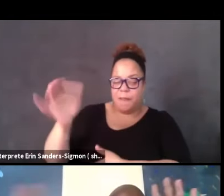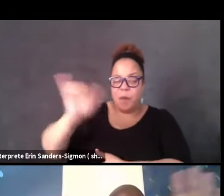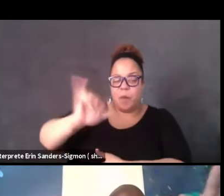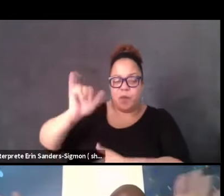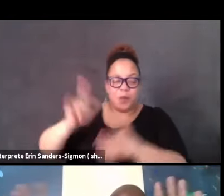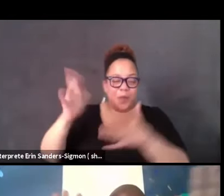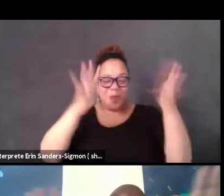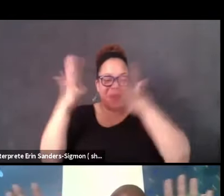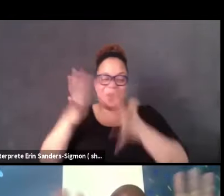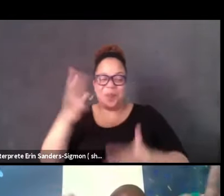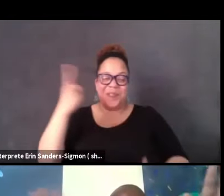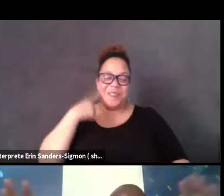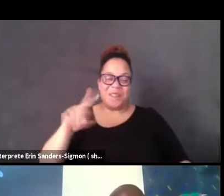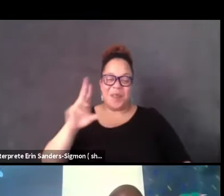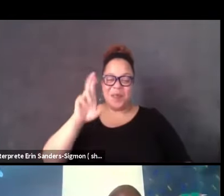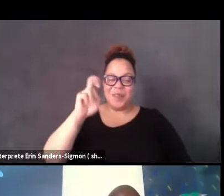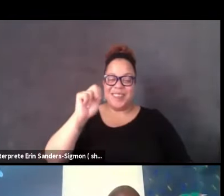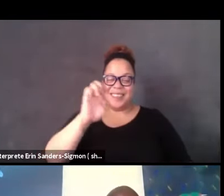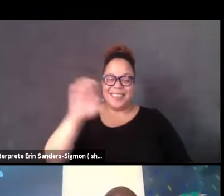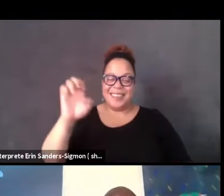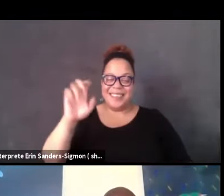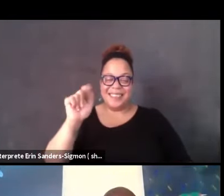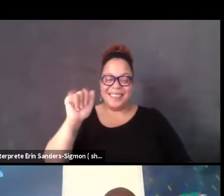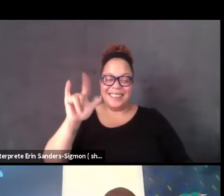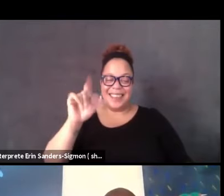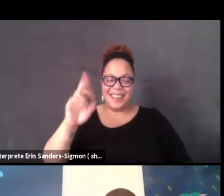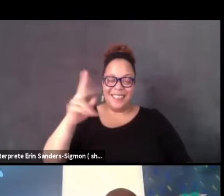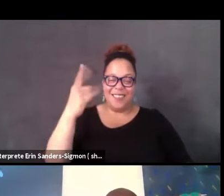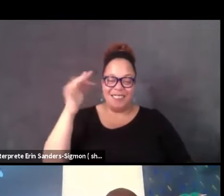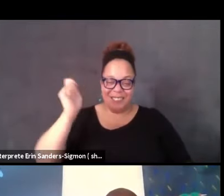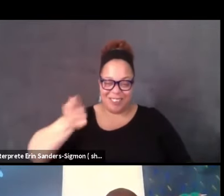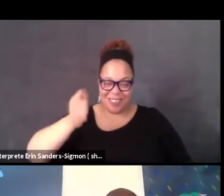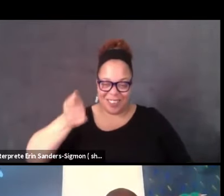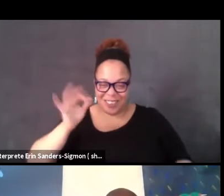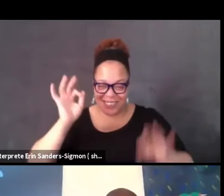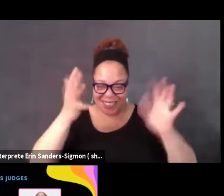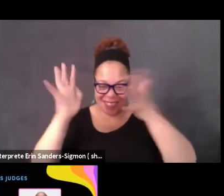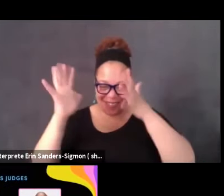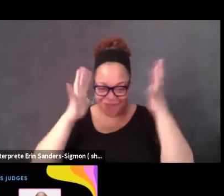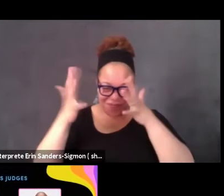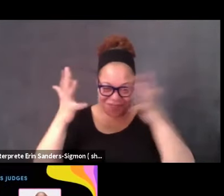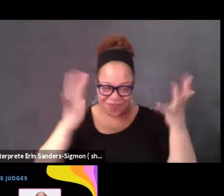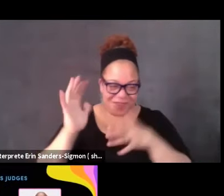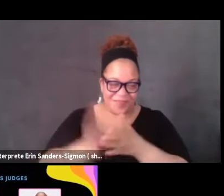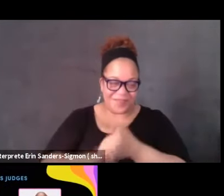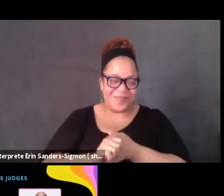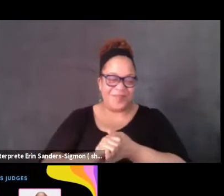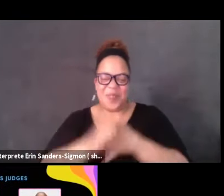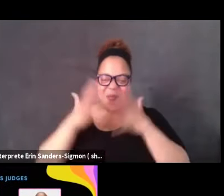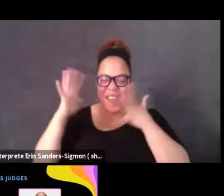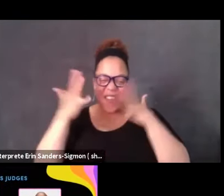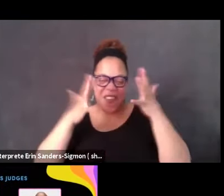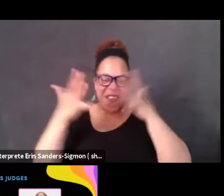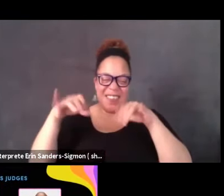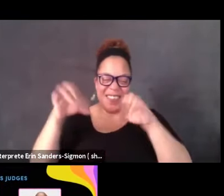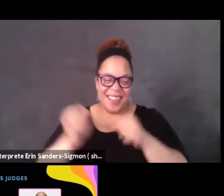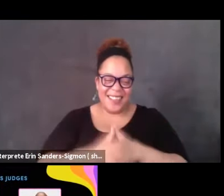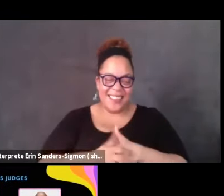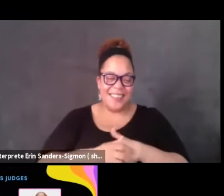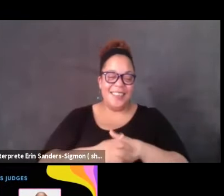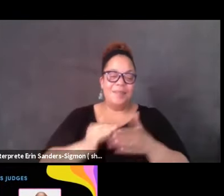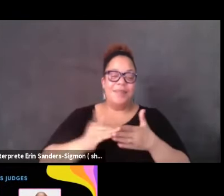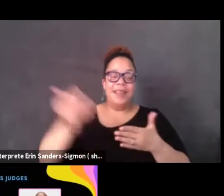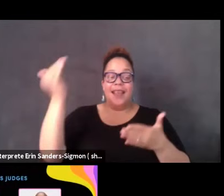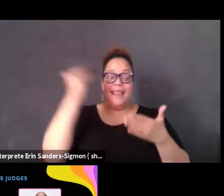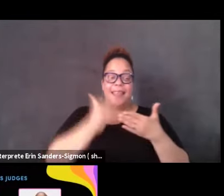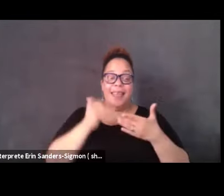y'all. Hooray, you better know that. Better know. Our next judge that you'll hear from is the amazing Maida